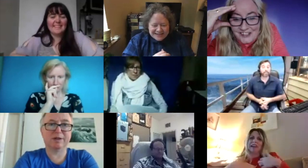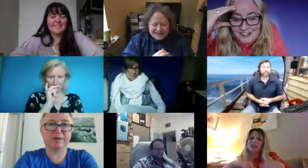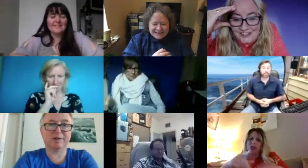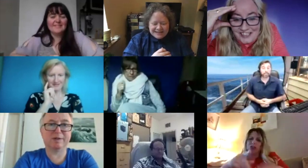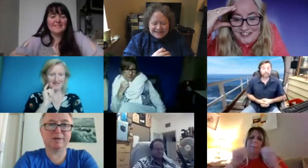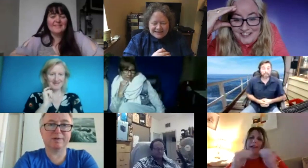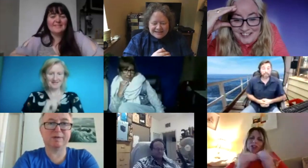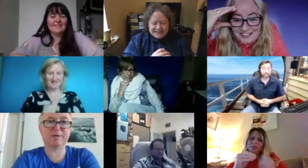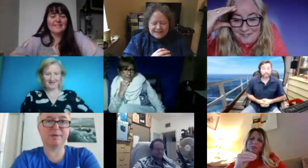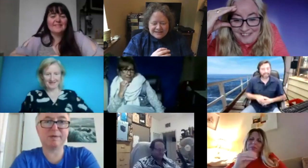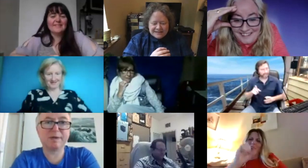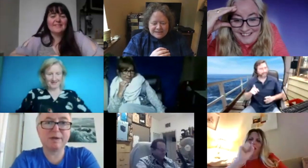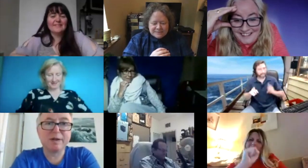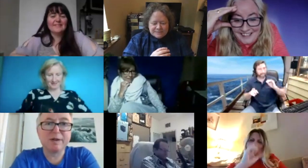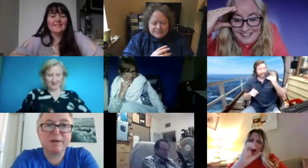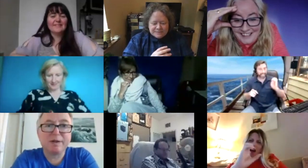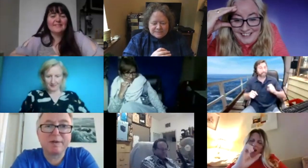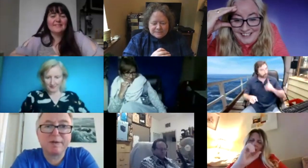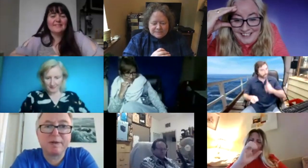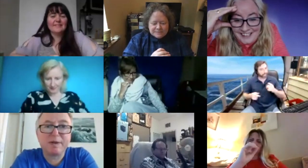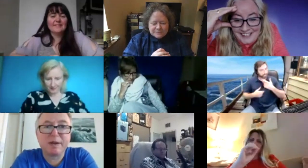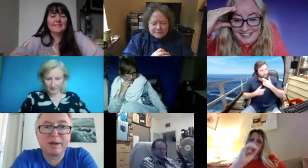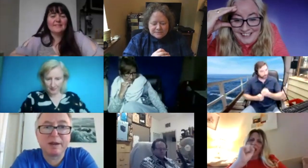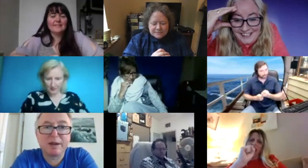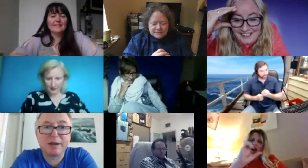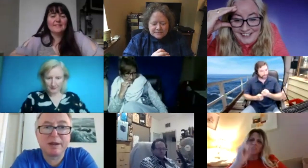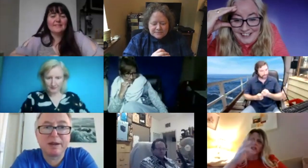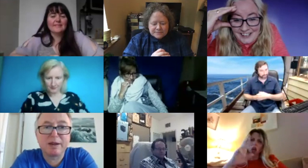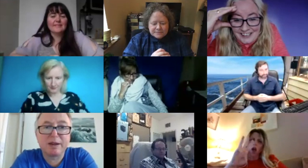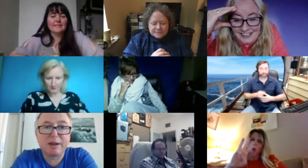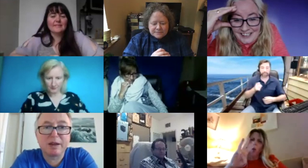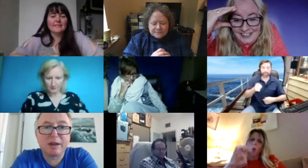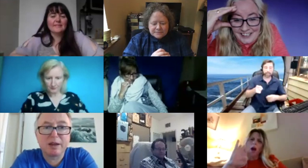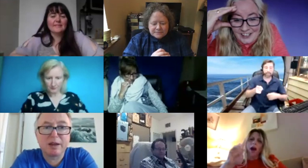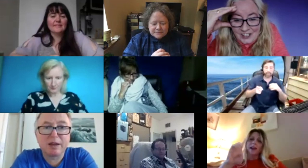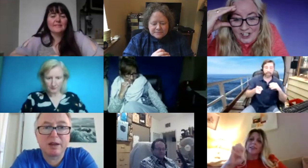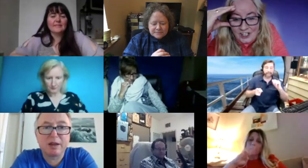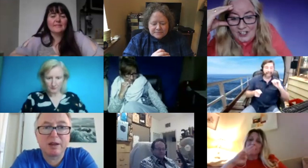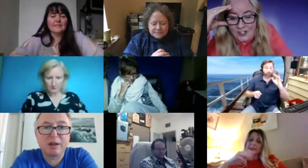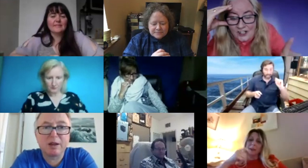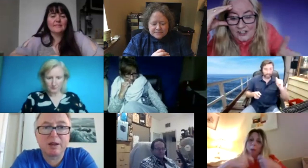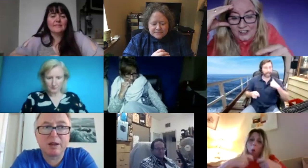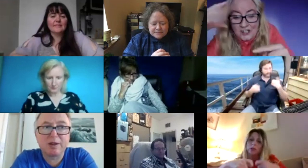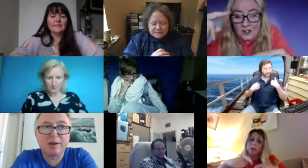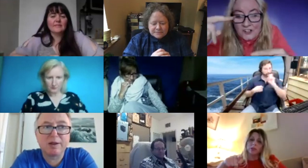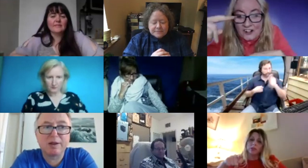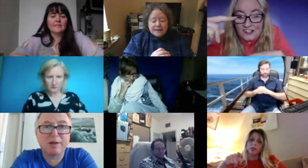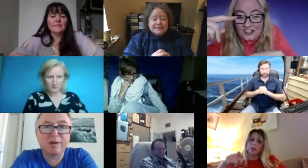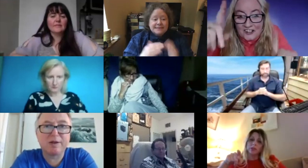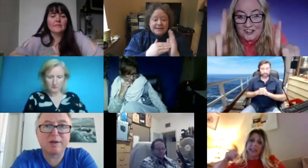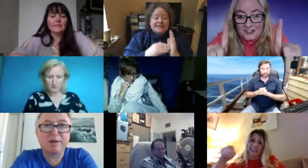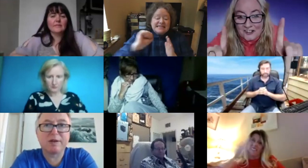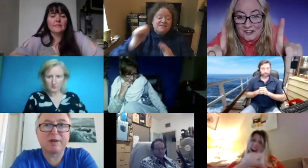So it's just really interesting. I have a question. In the early 1900s, Sorry.